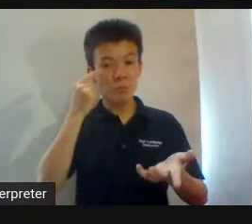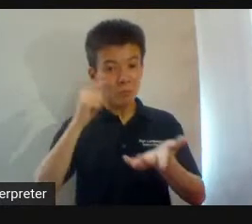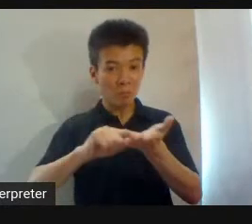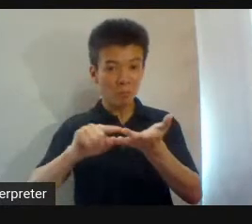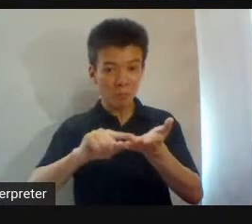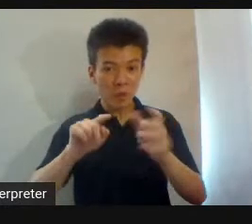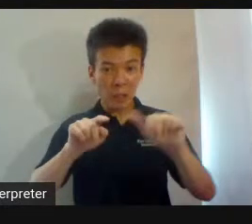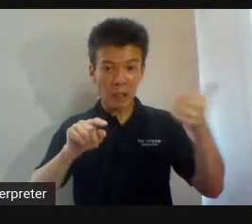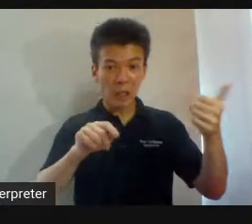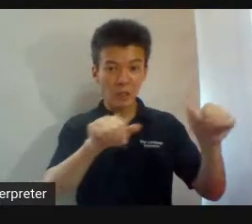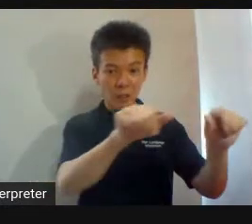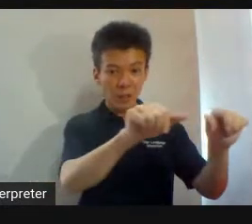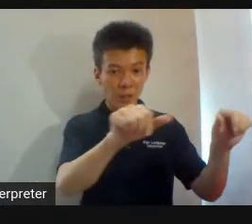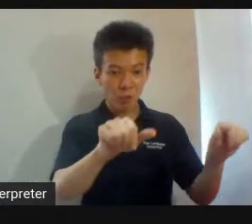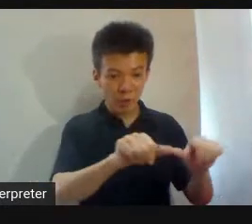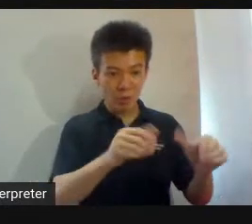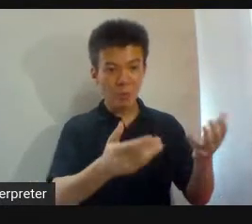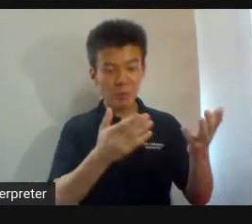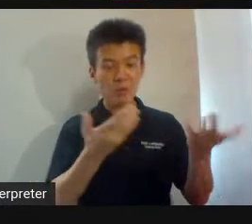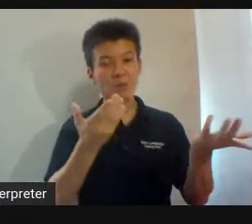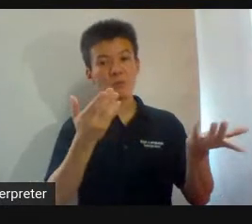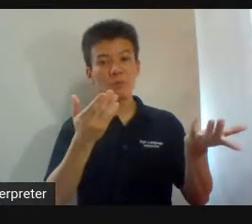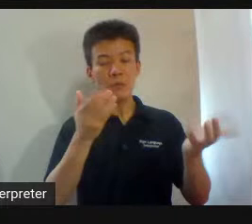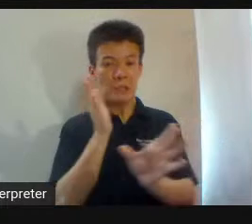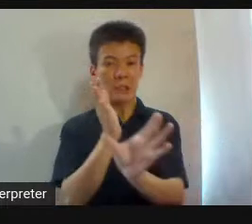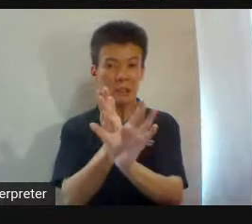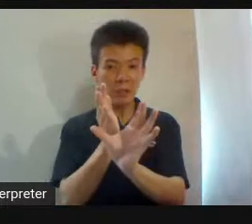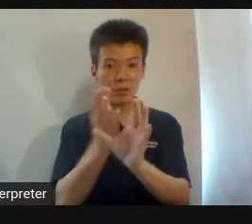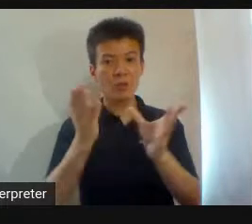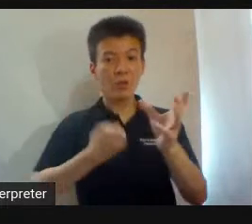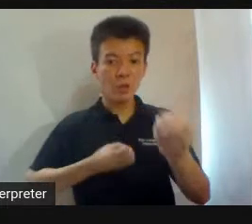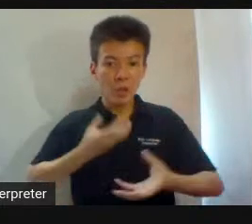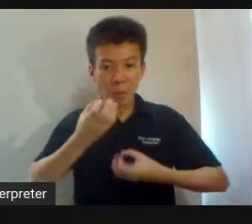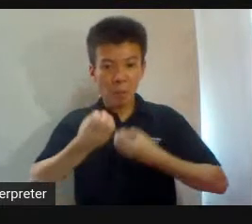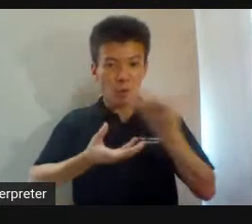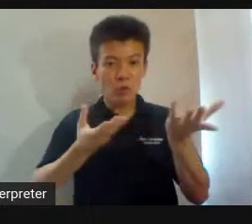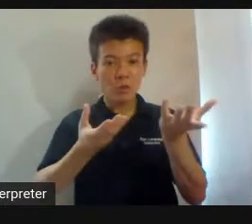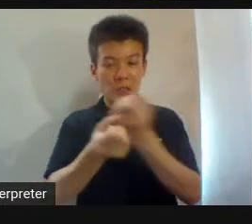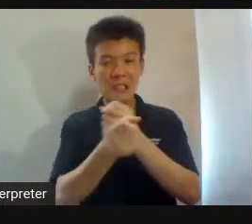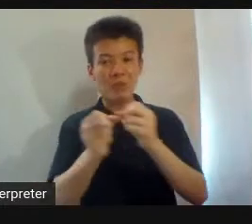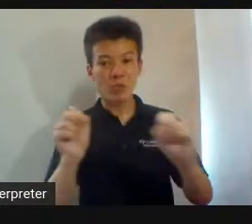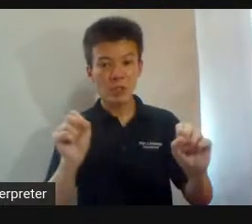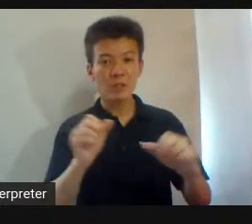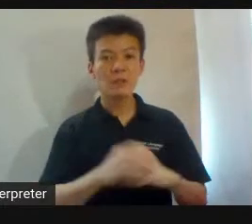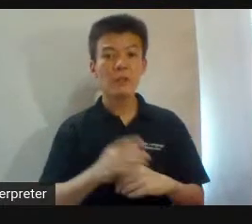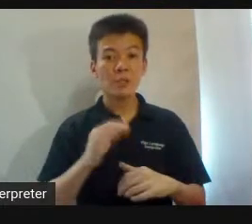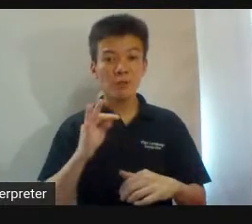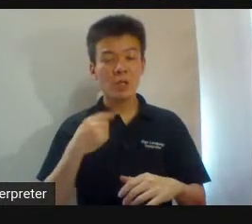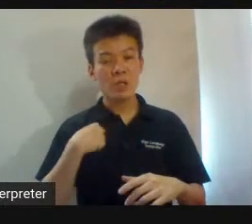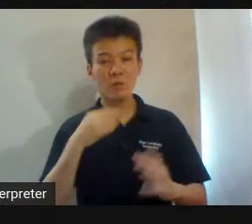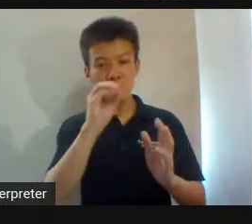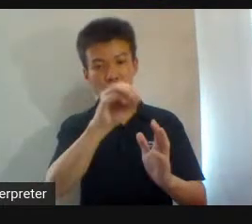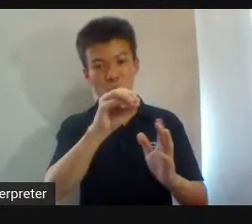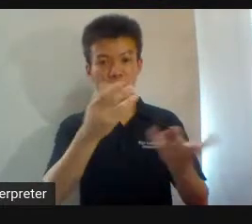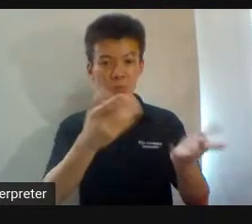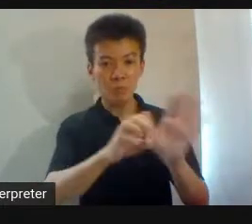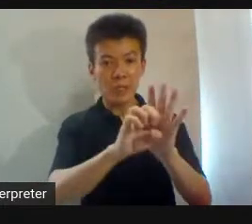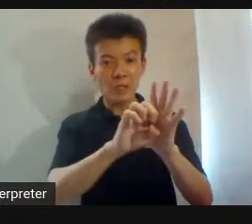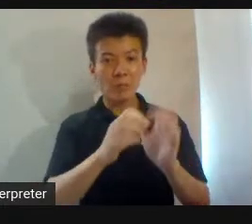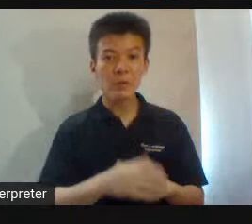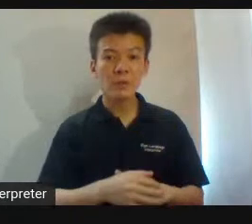And other areas could be, for example, psychological and emotional safety. Yeah, so if I were to put this in an